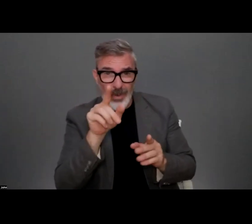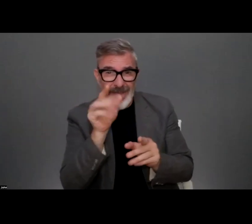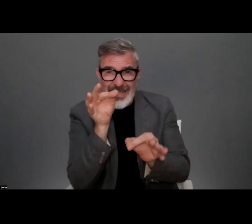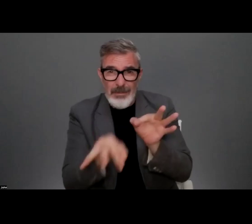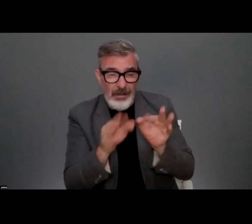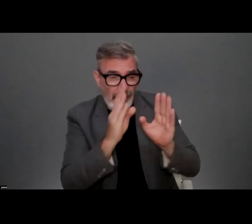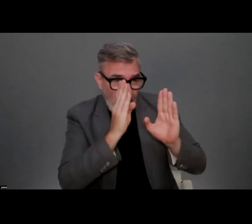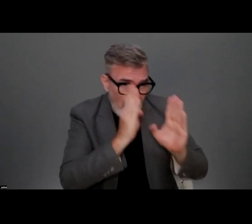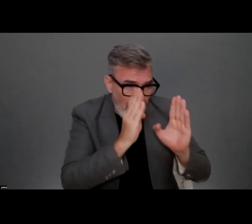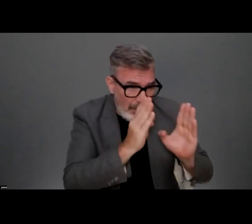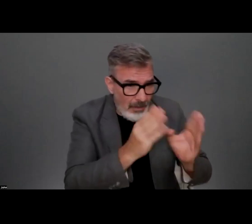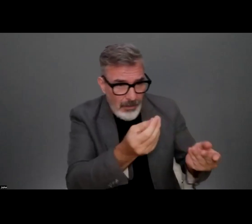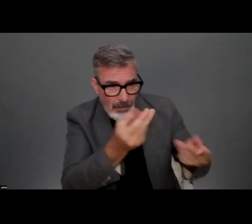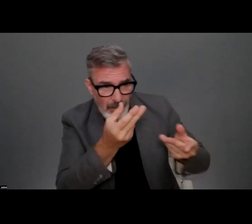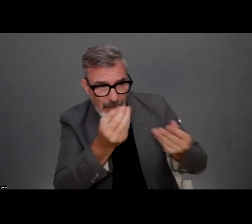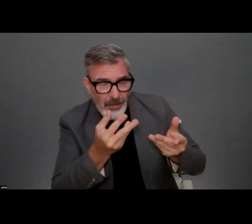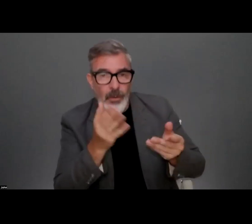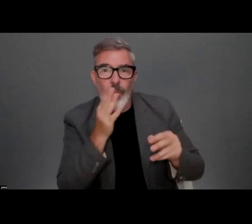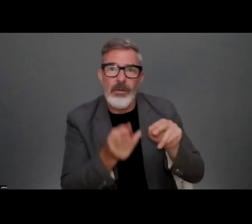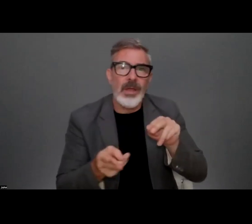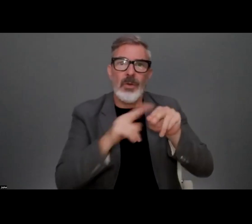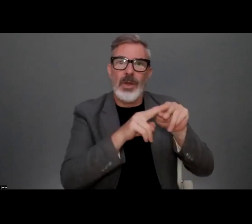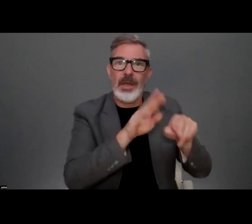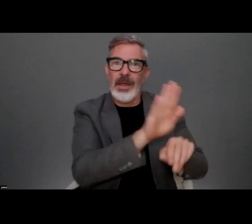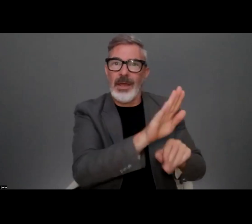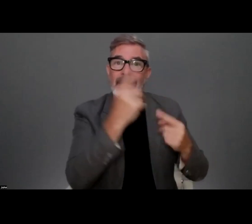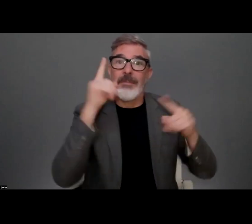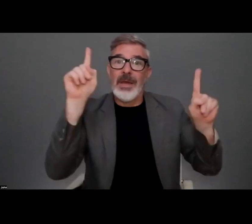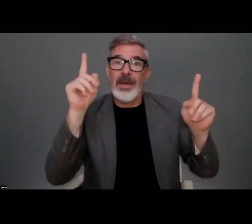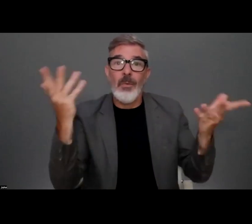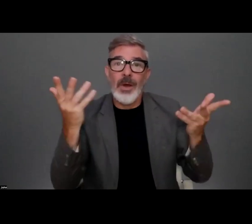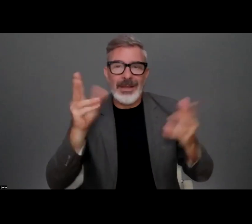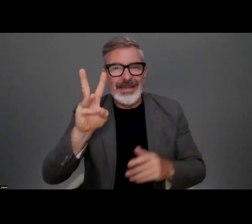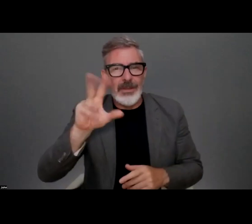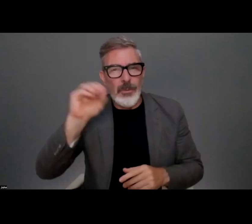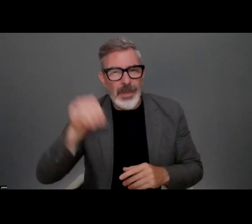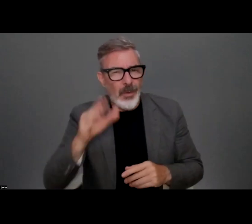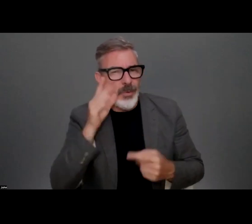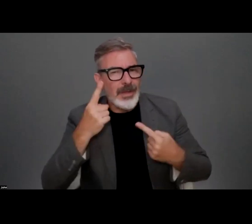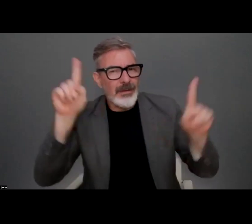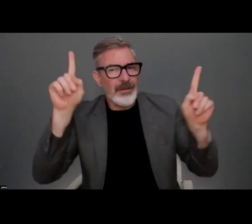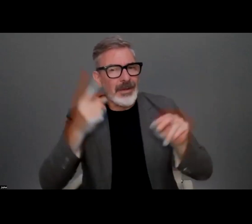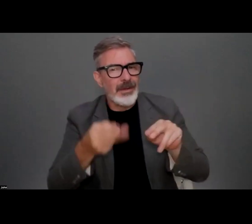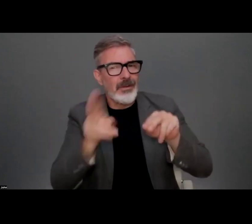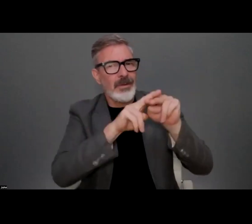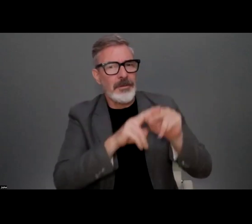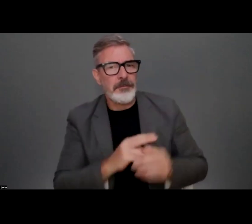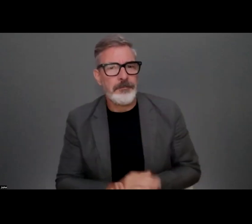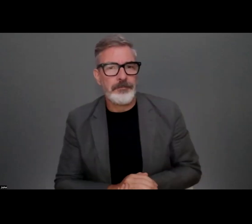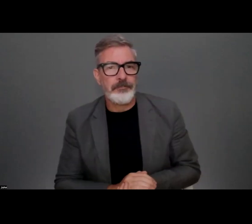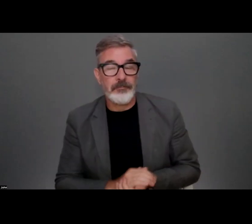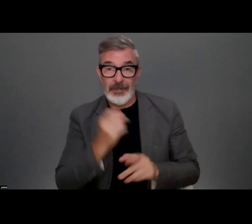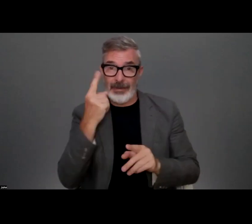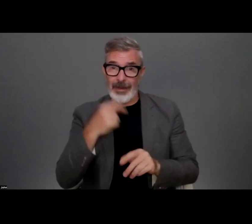That comes with empathy and inclusion and education. And because I'm a stats person,